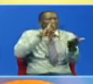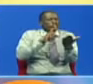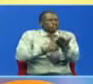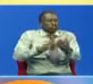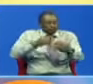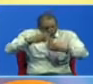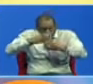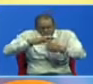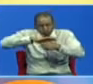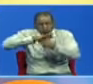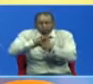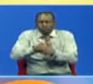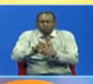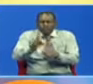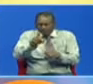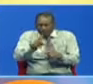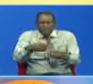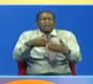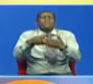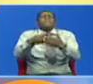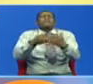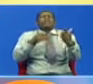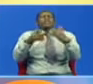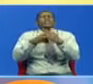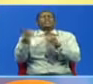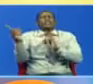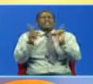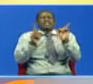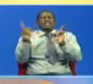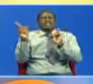journey if one tests negative.